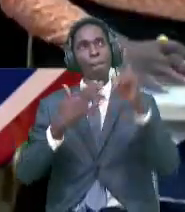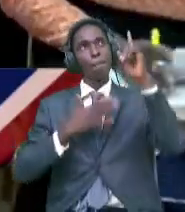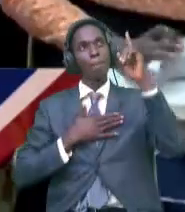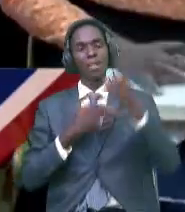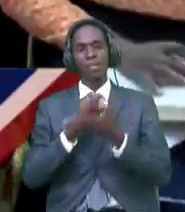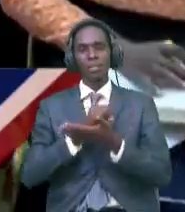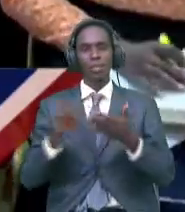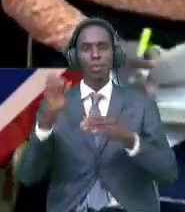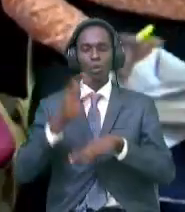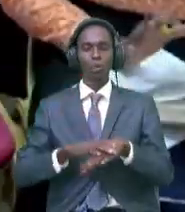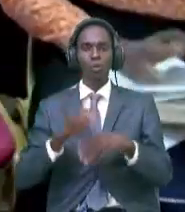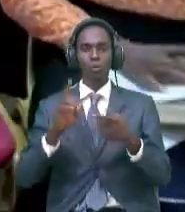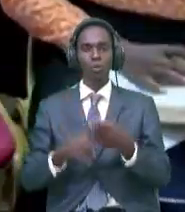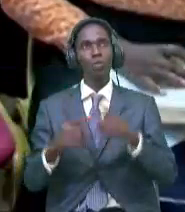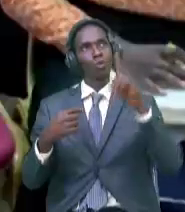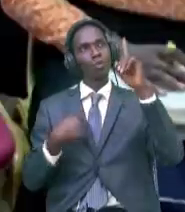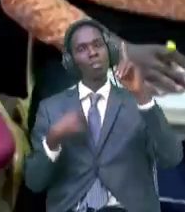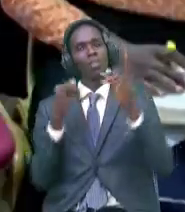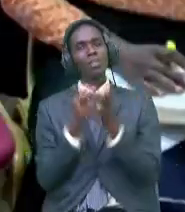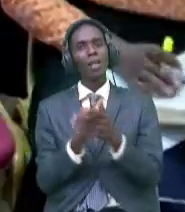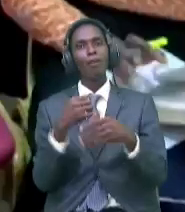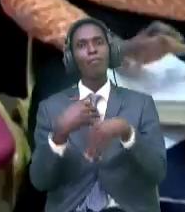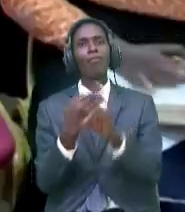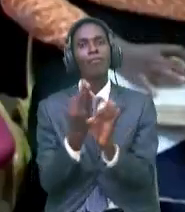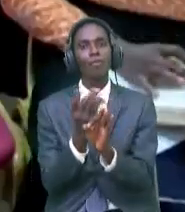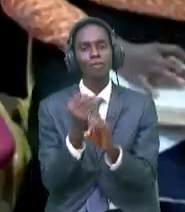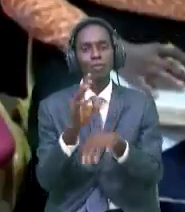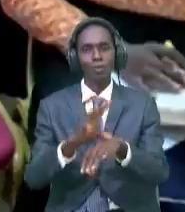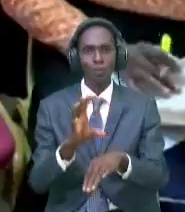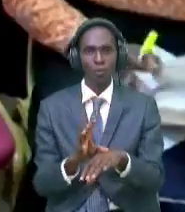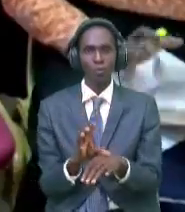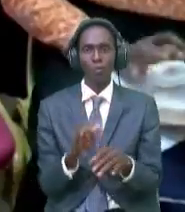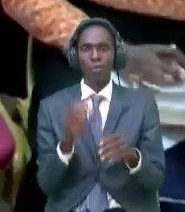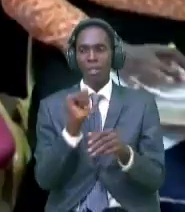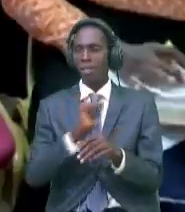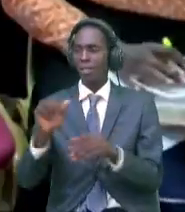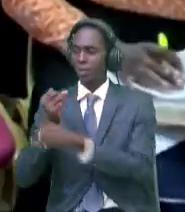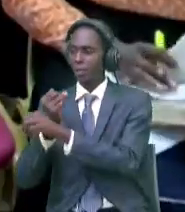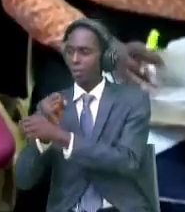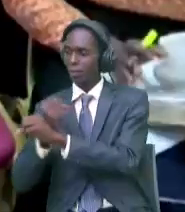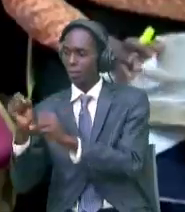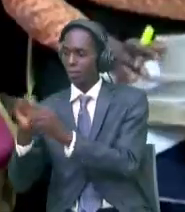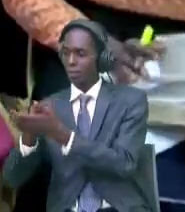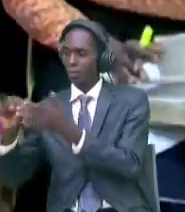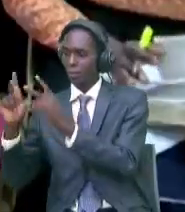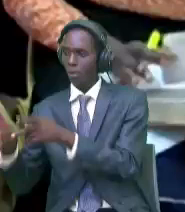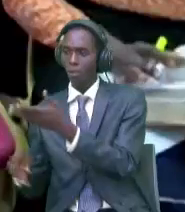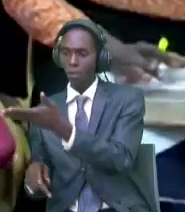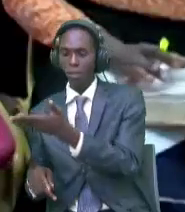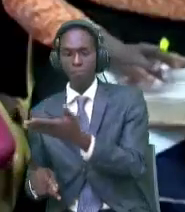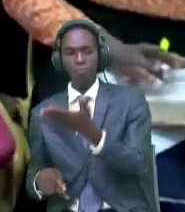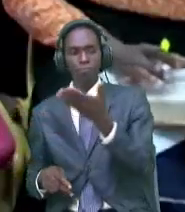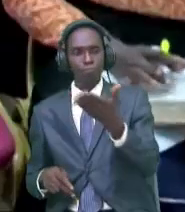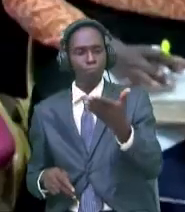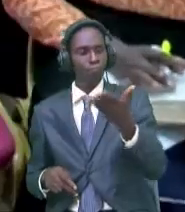me. That forms the church. A saint there, a saint there, a saint there. And then we